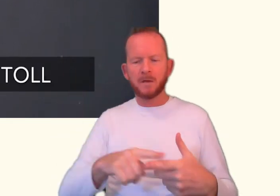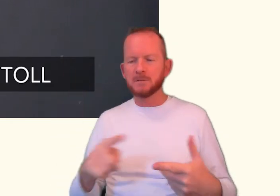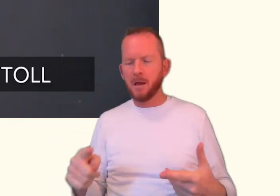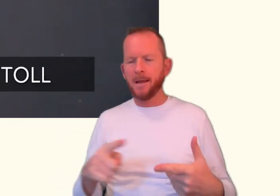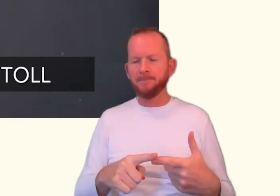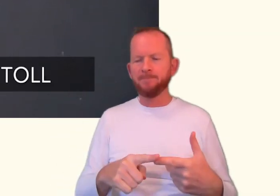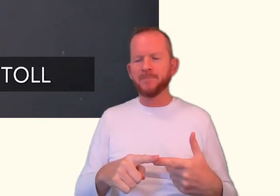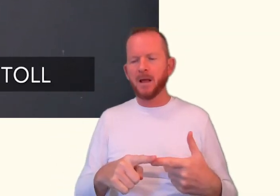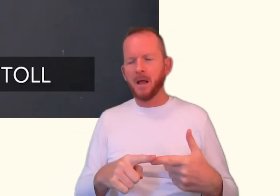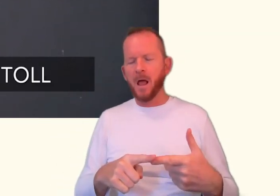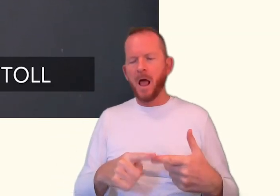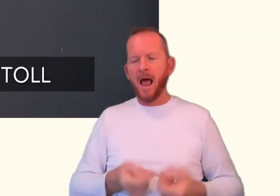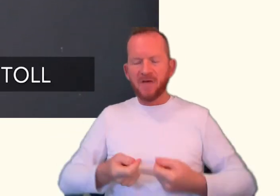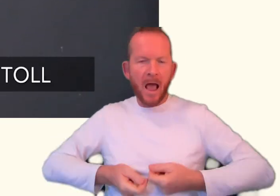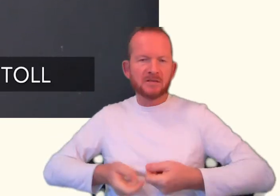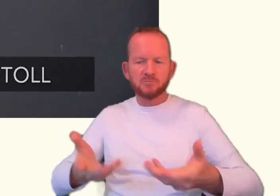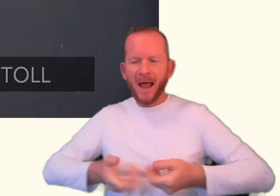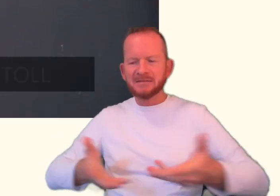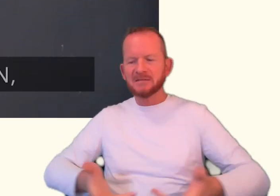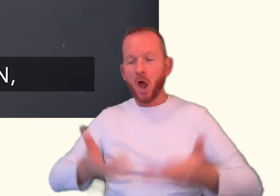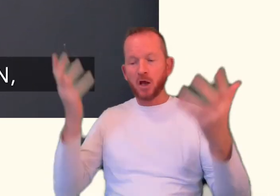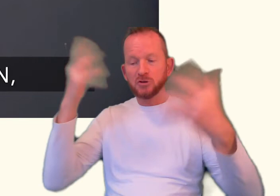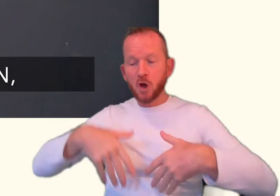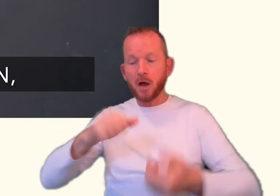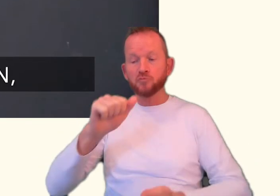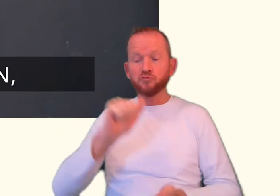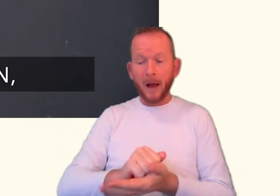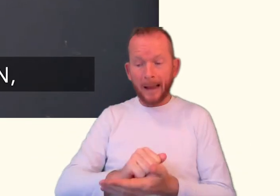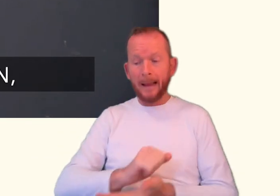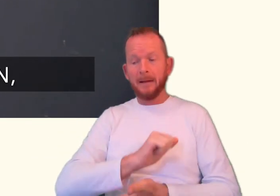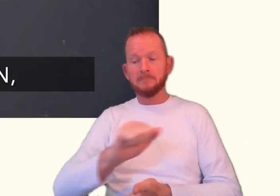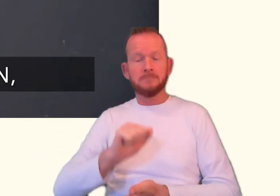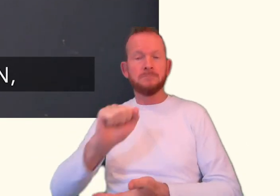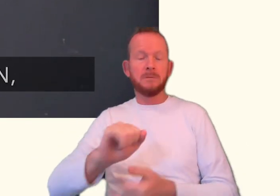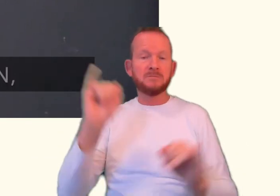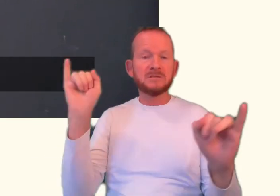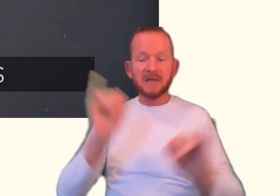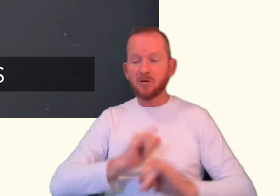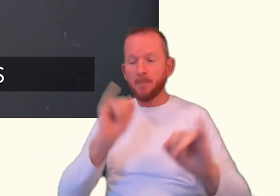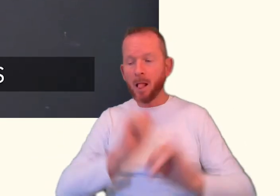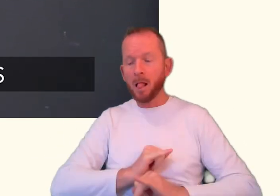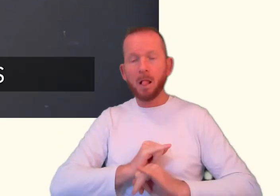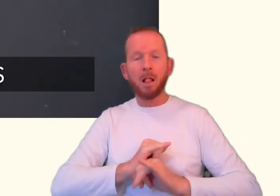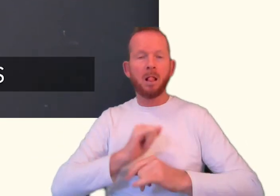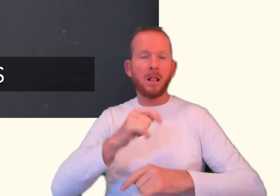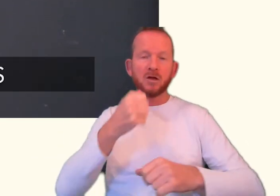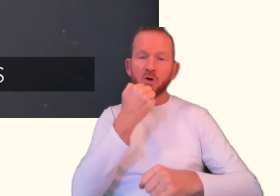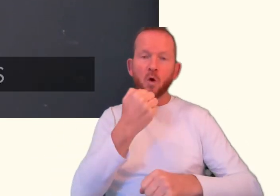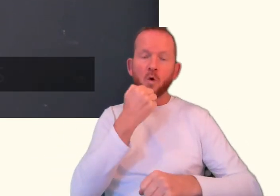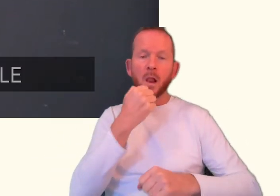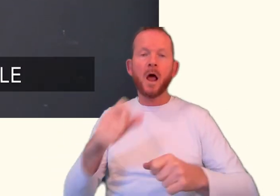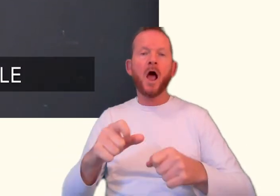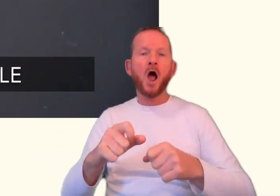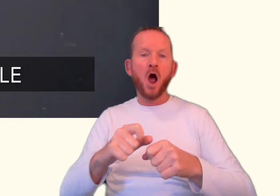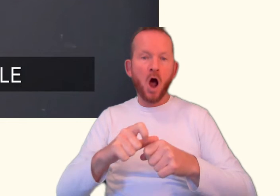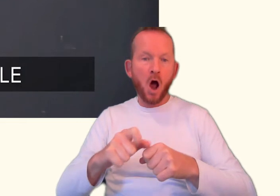concern rightly about the terrible toll that the coronavirus has taken. But I'm thinking over the years what's been